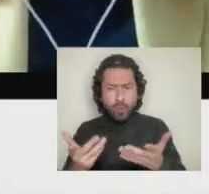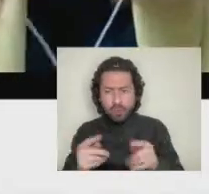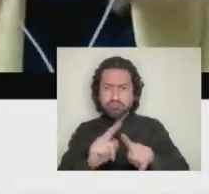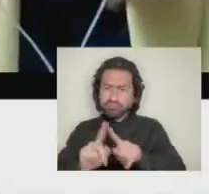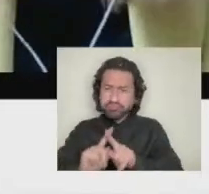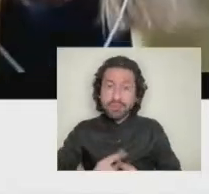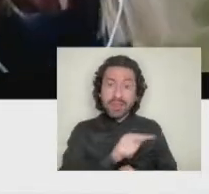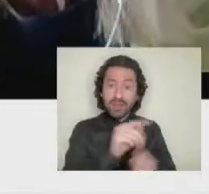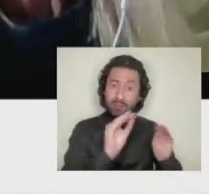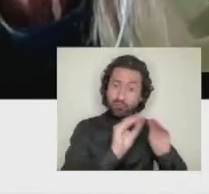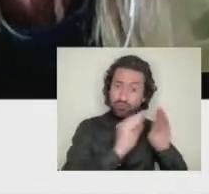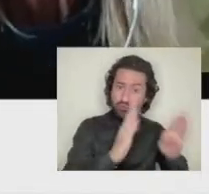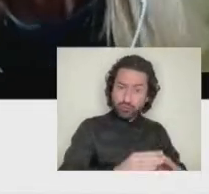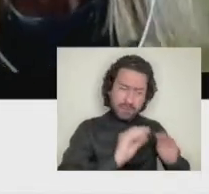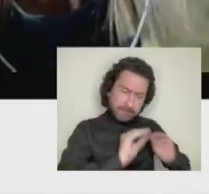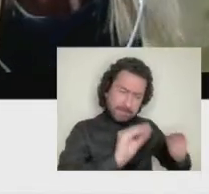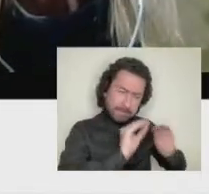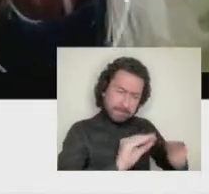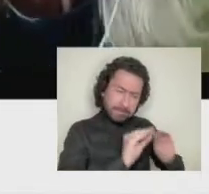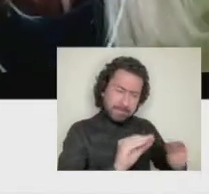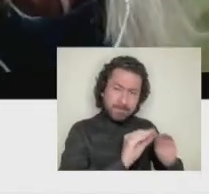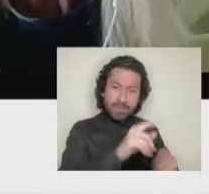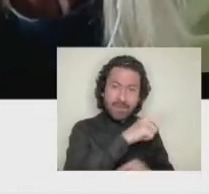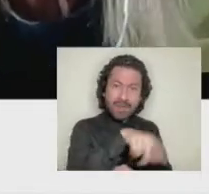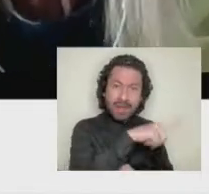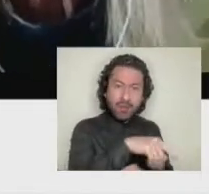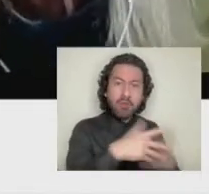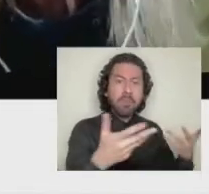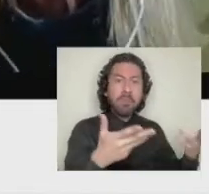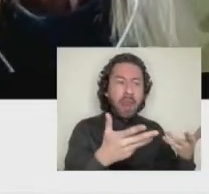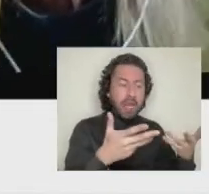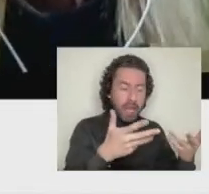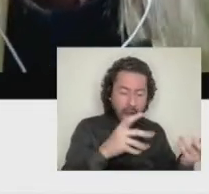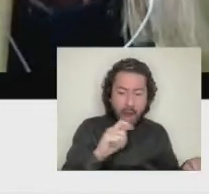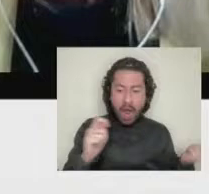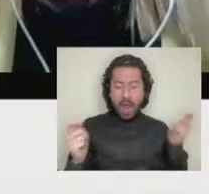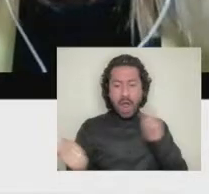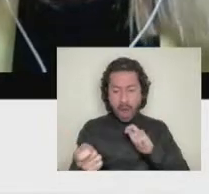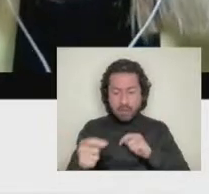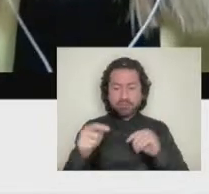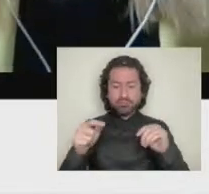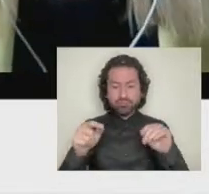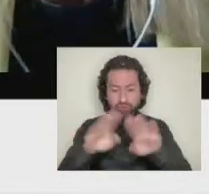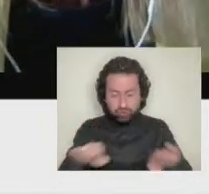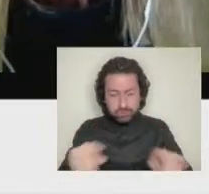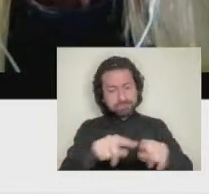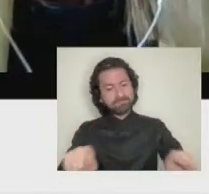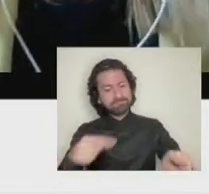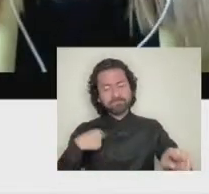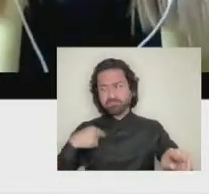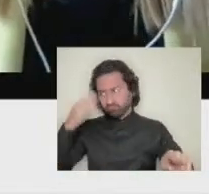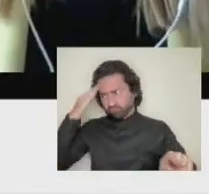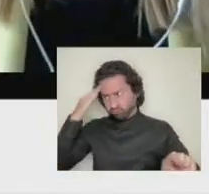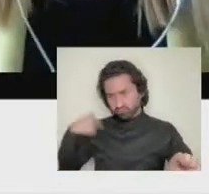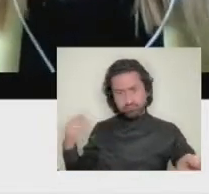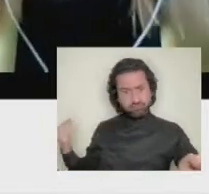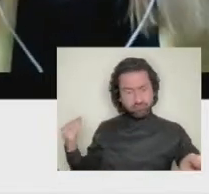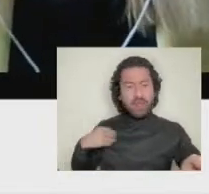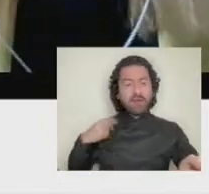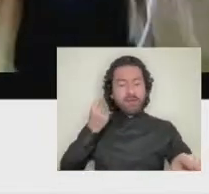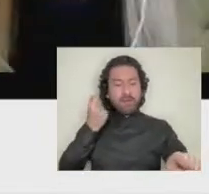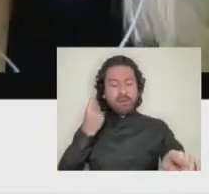and to teach teachers the skills that they require for the 21st century,